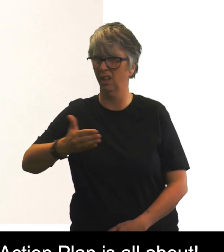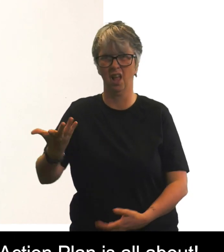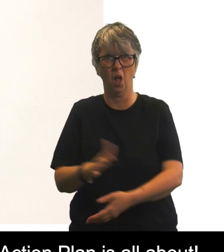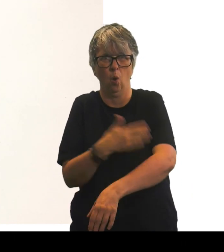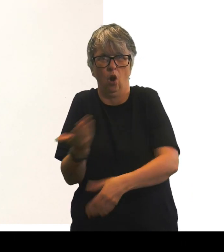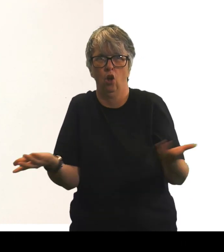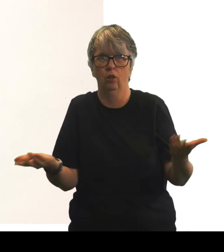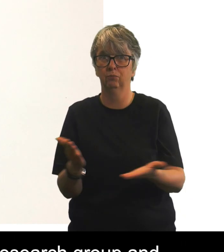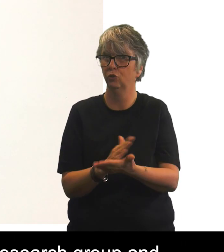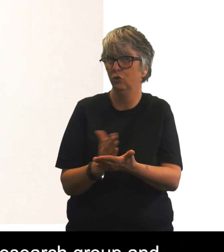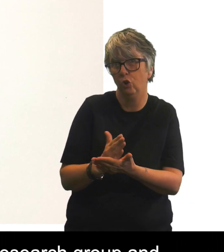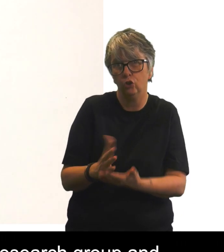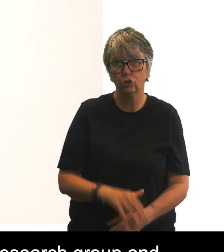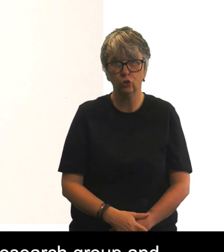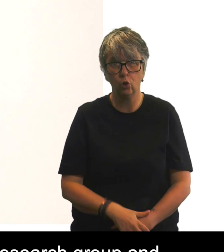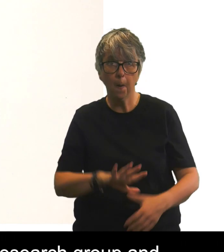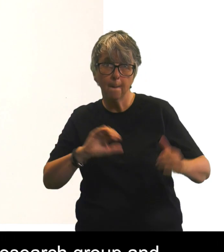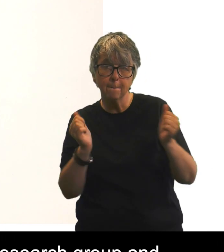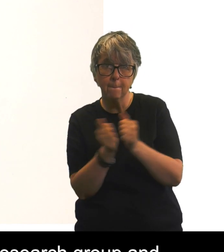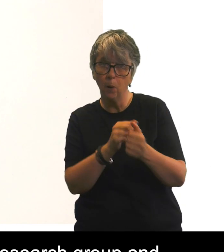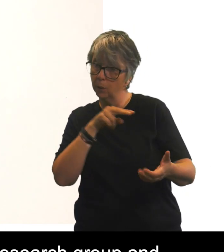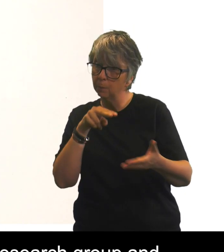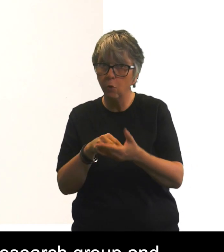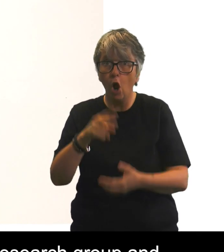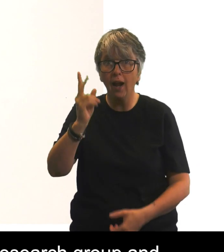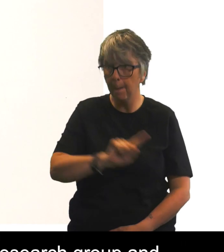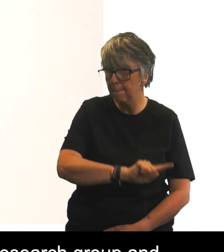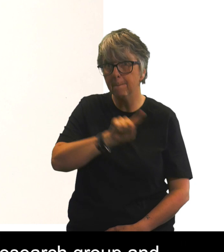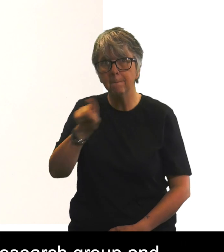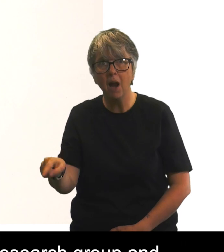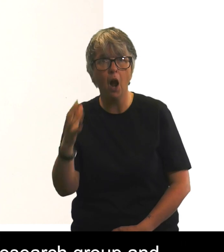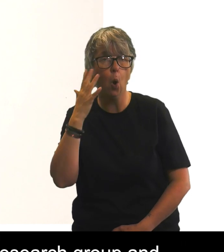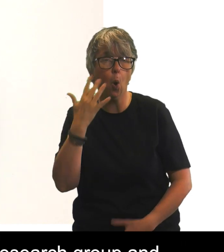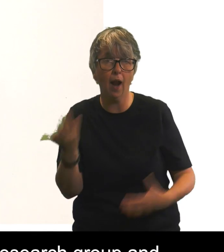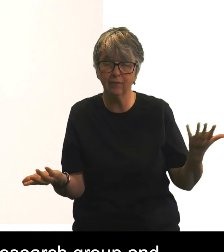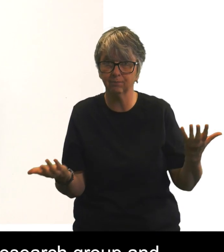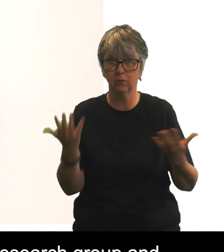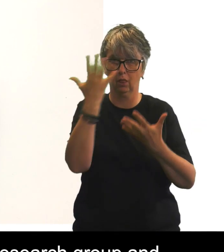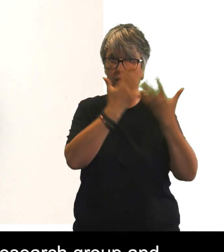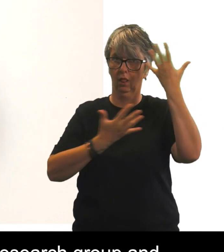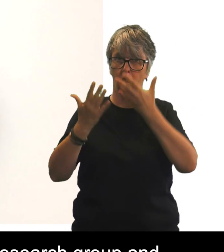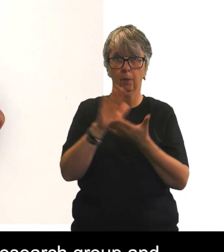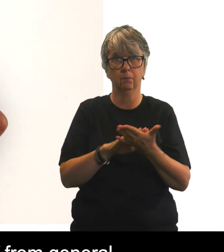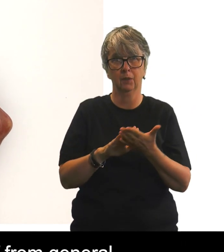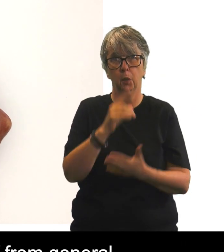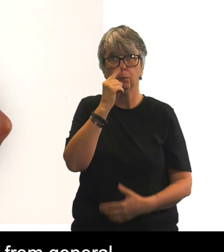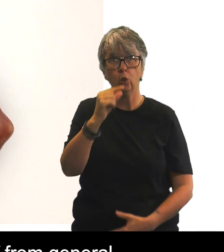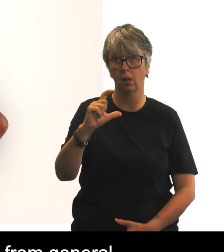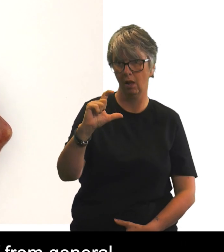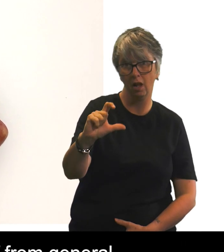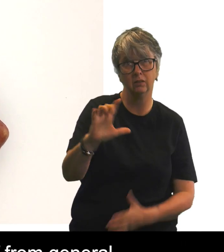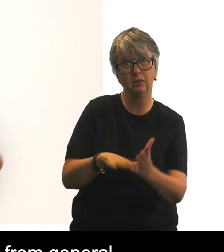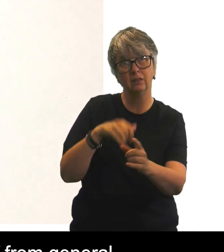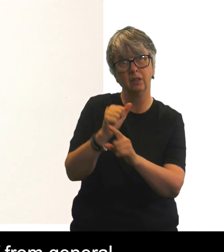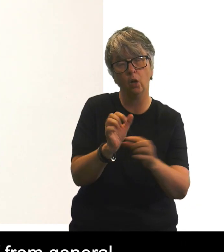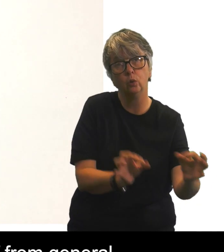all about. The Yorkshire Quality and Safety Research Group and colleagues at Sheffield Hallam University have worked with patients